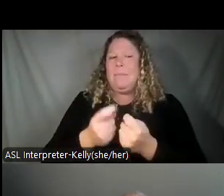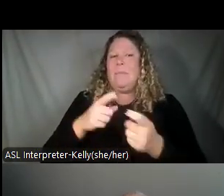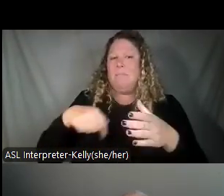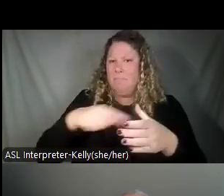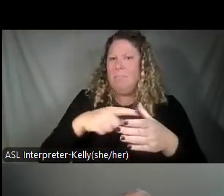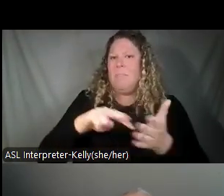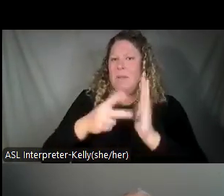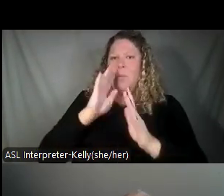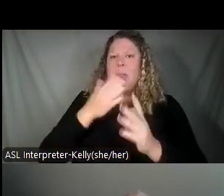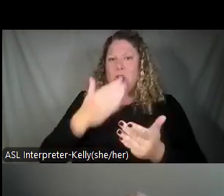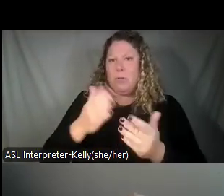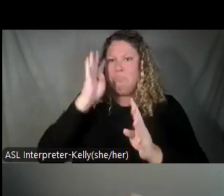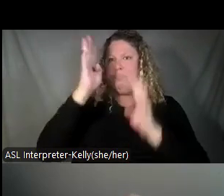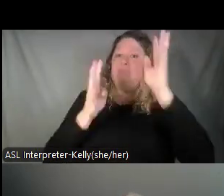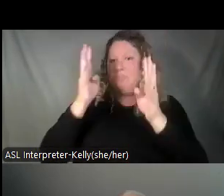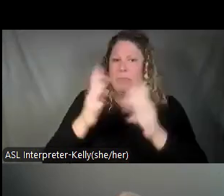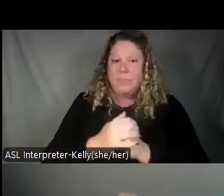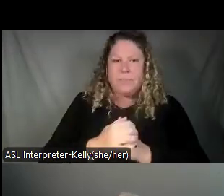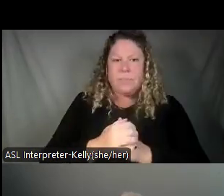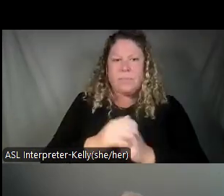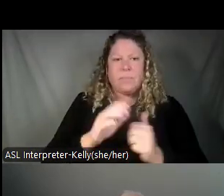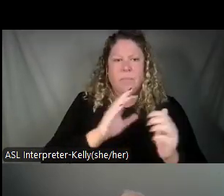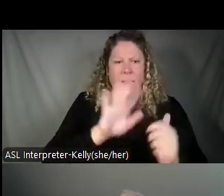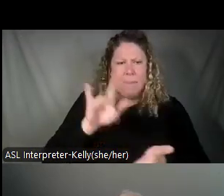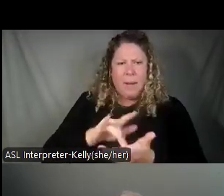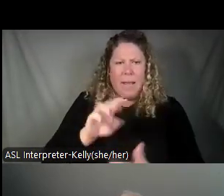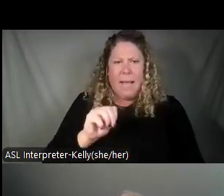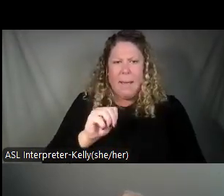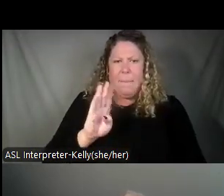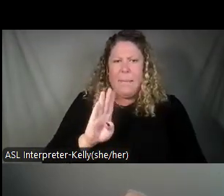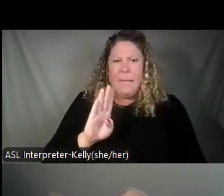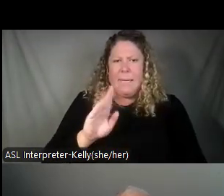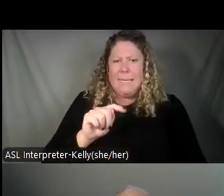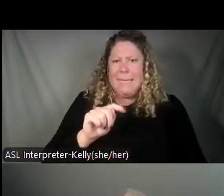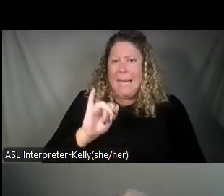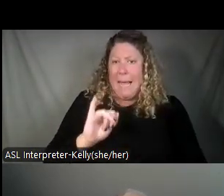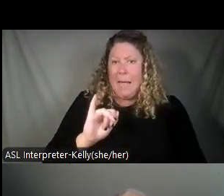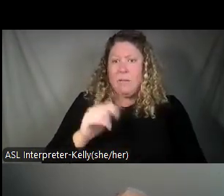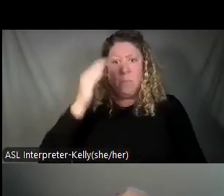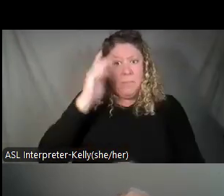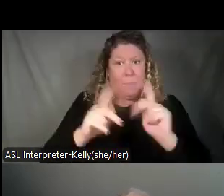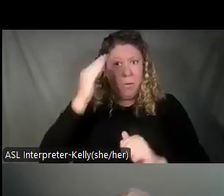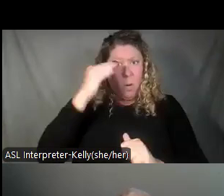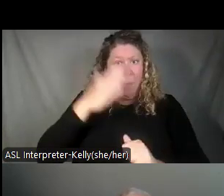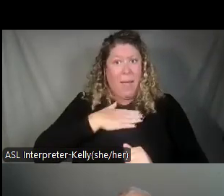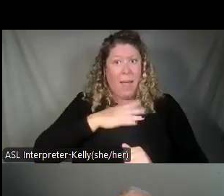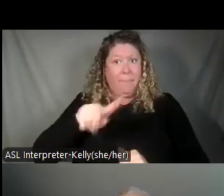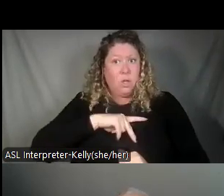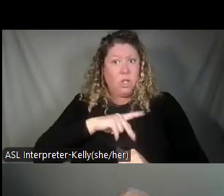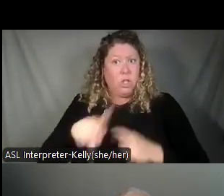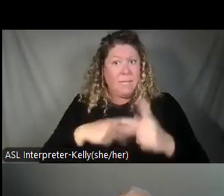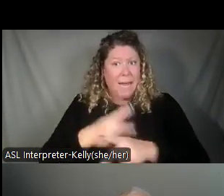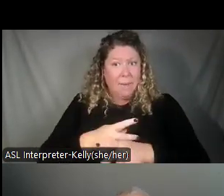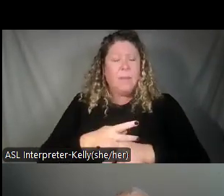the MBTI, where people understand what their own type is, and they know what other types are, so they know how to interact. So